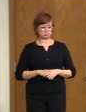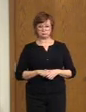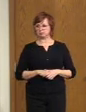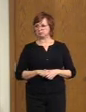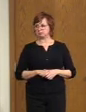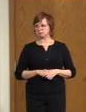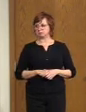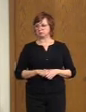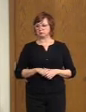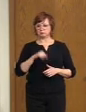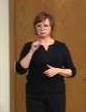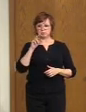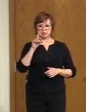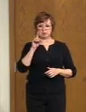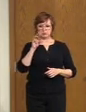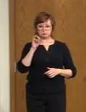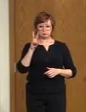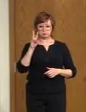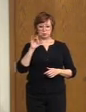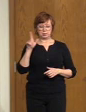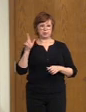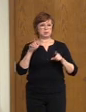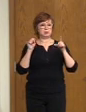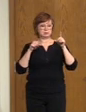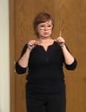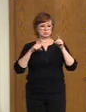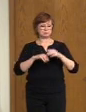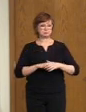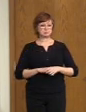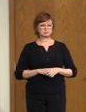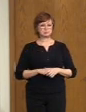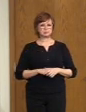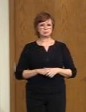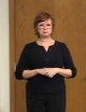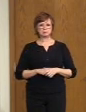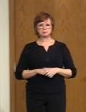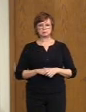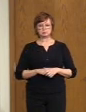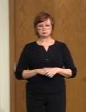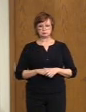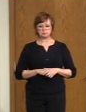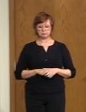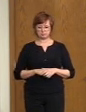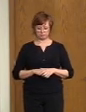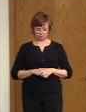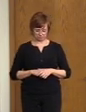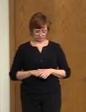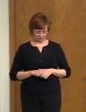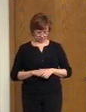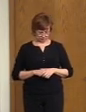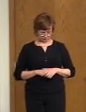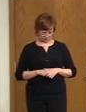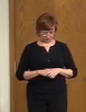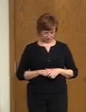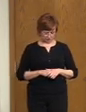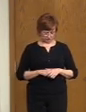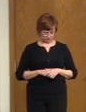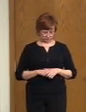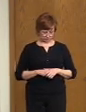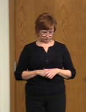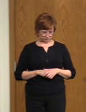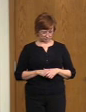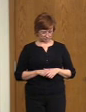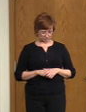We have Andrew Will on the line. Yeah. So as has been mentioned, we are expecting a supply